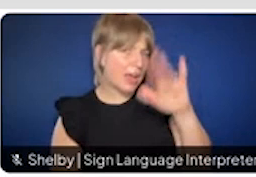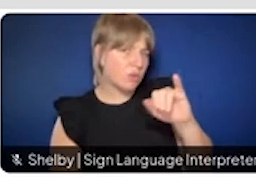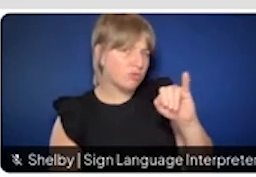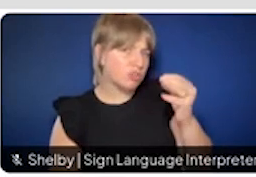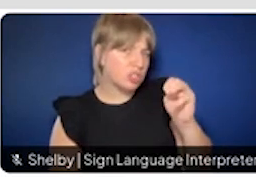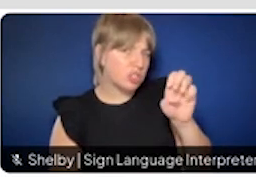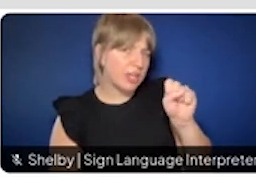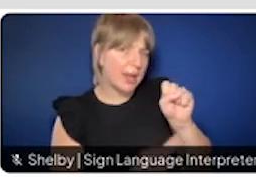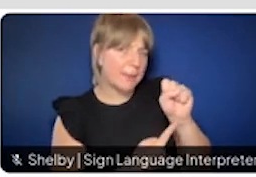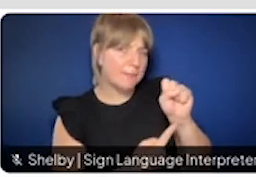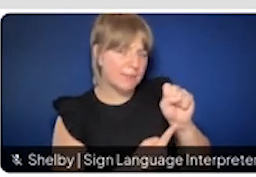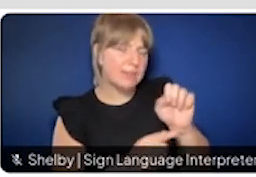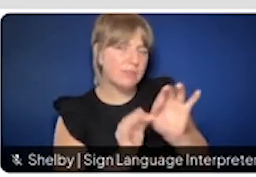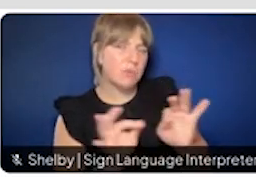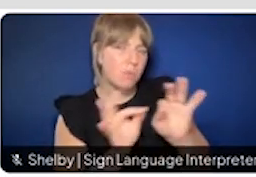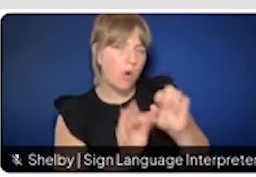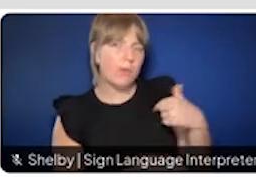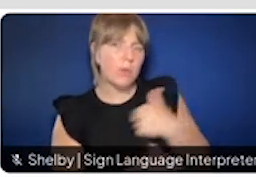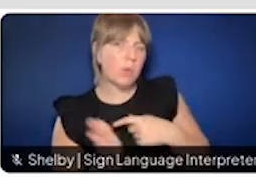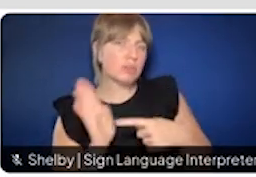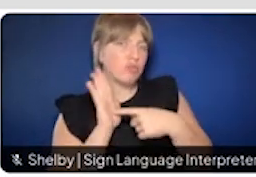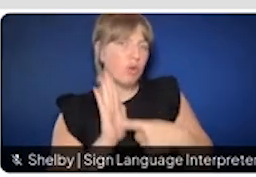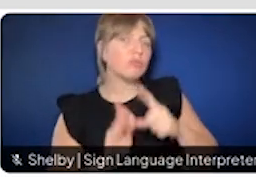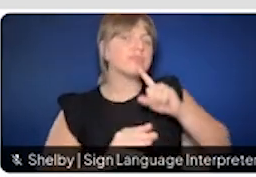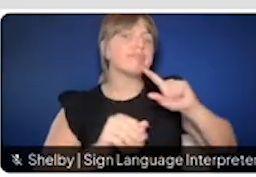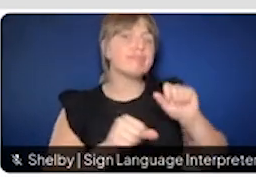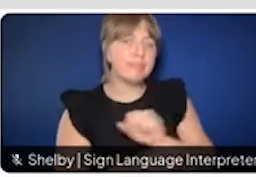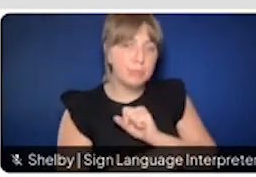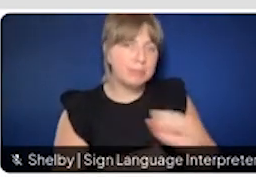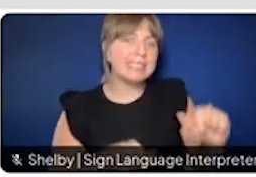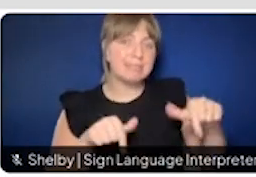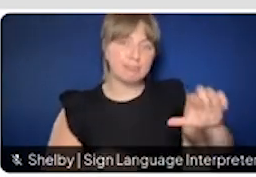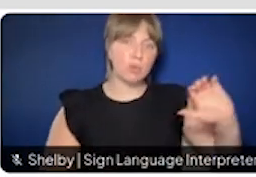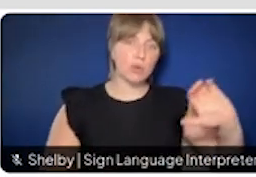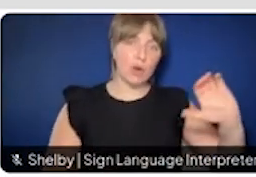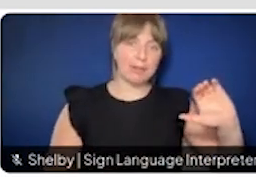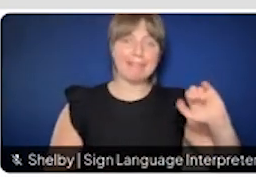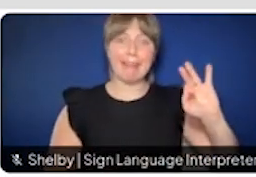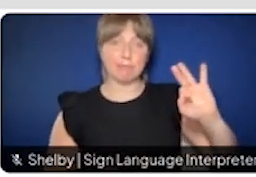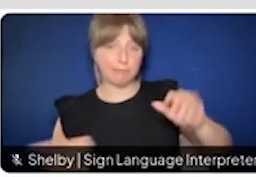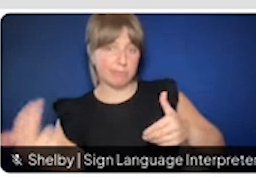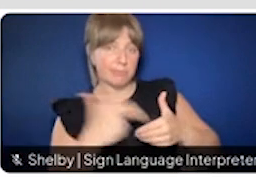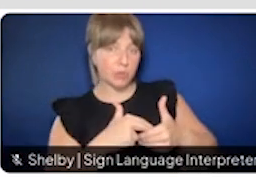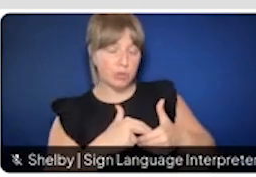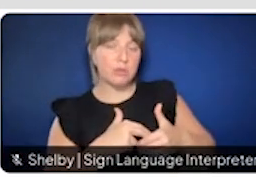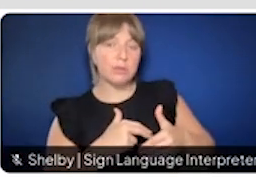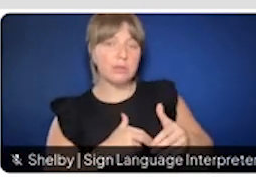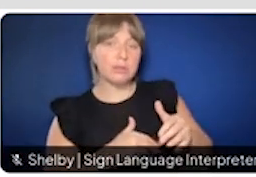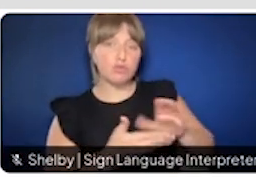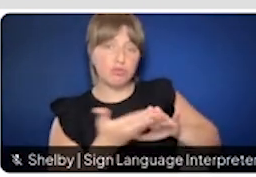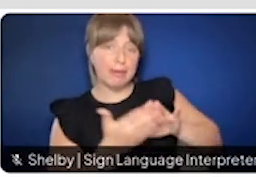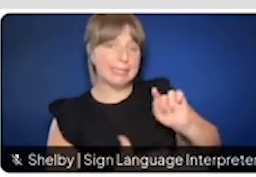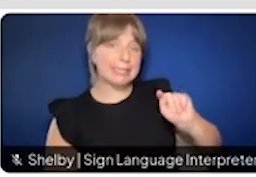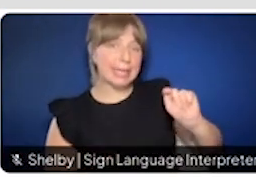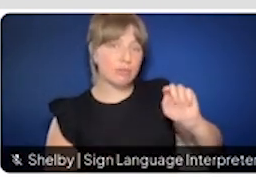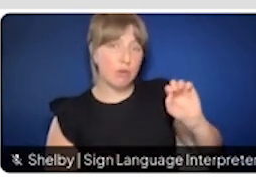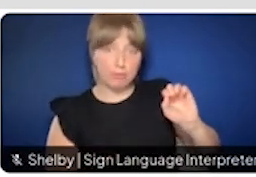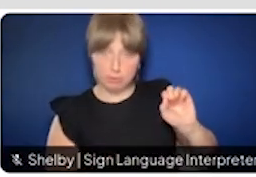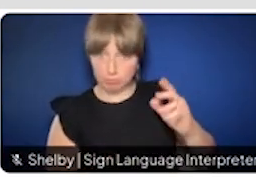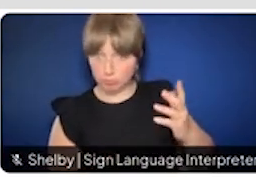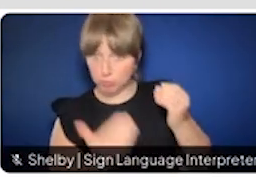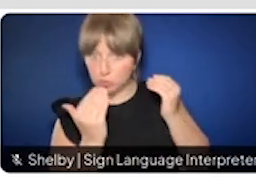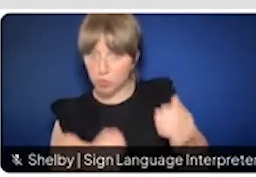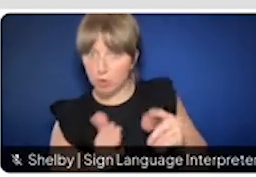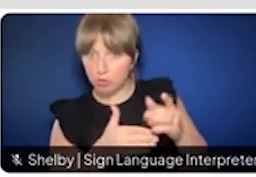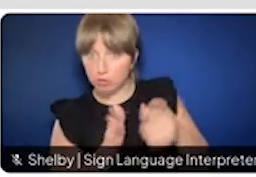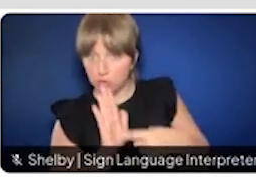people a real live demo of what things look like inside Carta if they were to run a tender offer. So why don't we go ahead and jump into that? Yeah, so we talked a